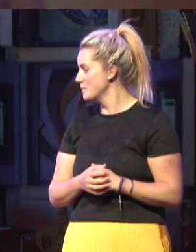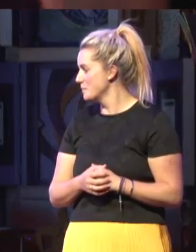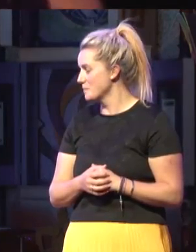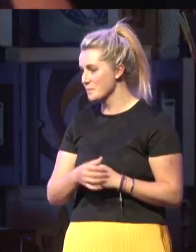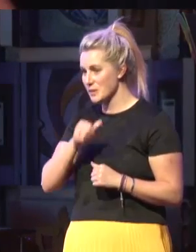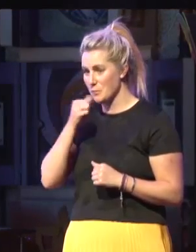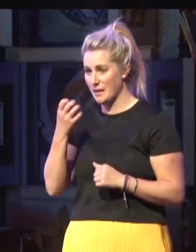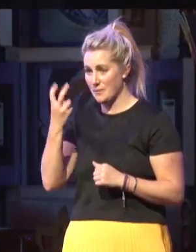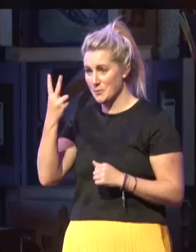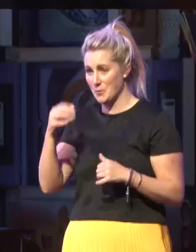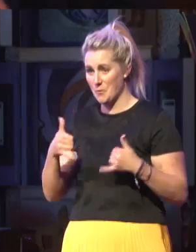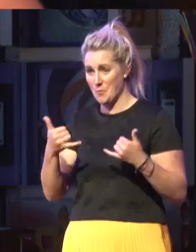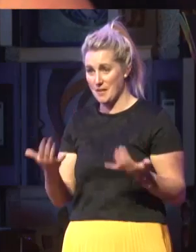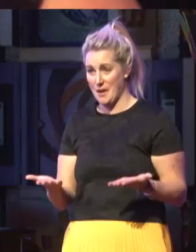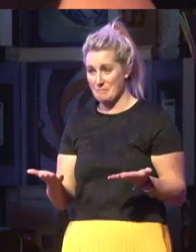Sweet, we've got 2 of them now.